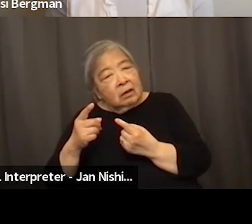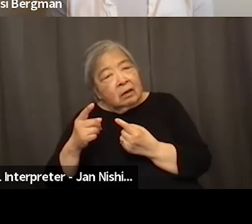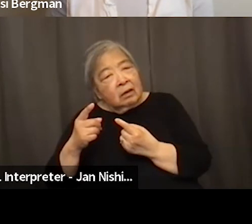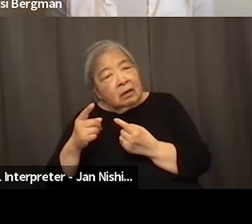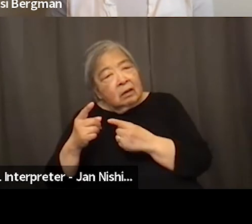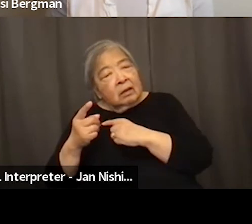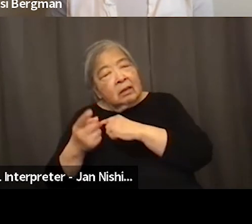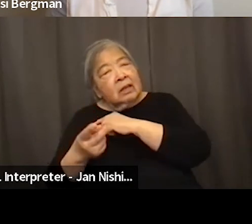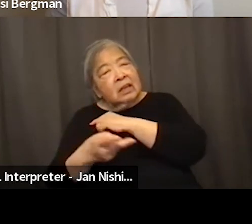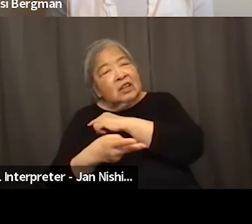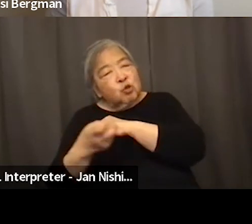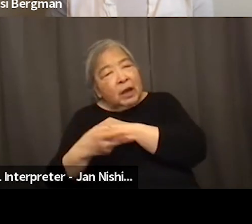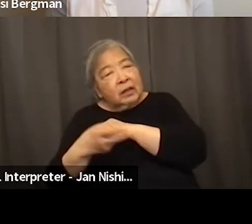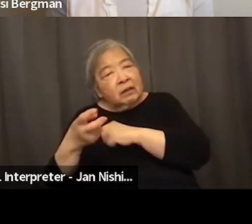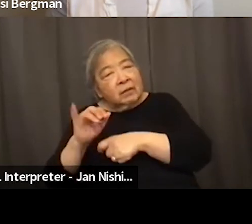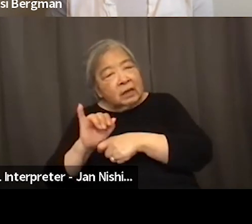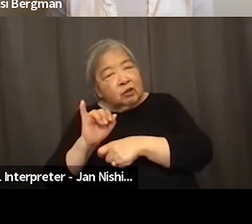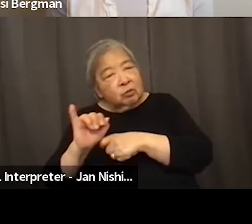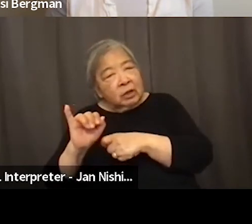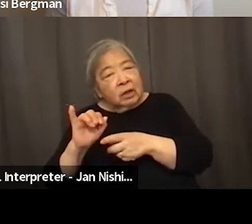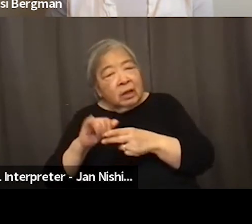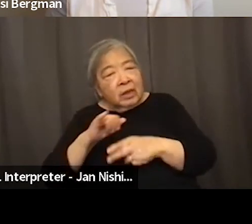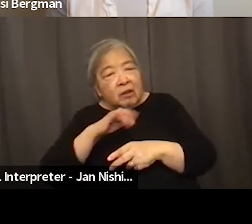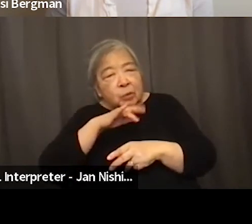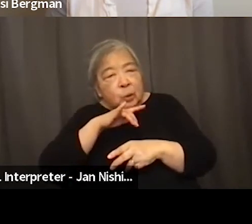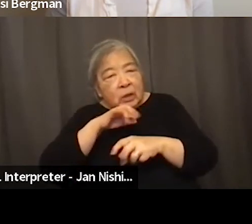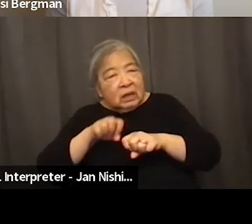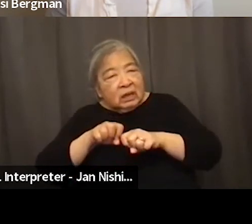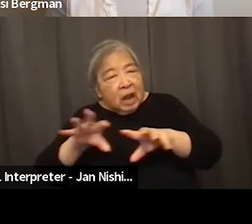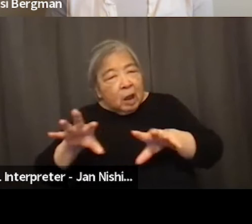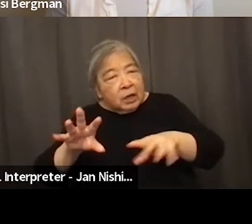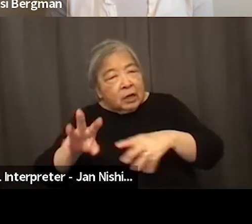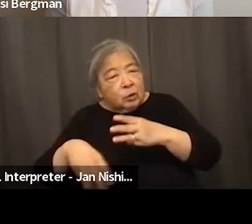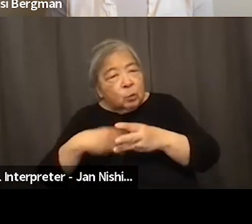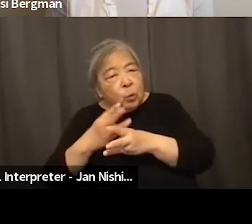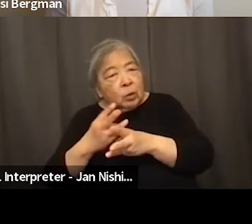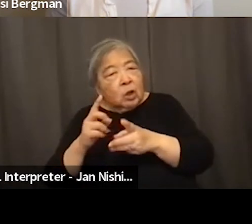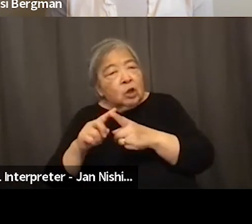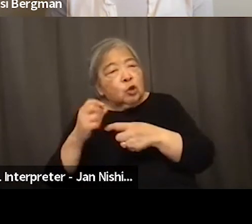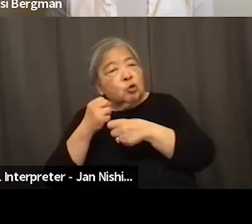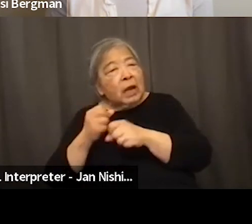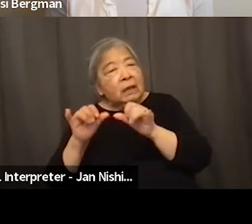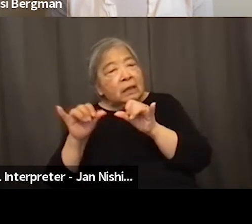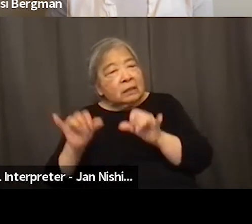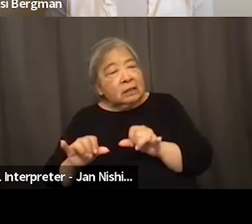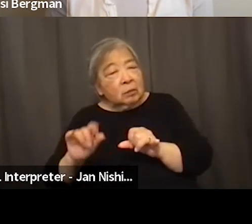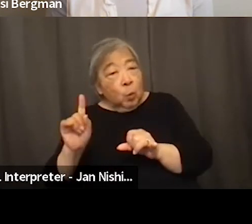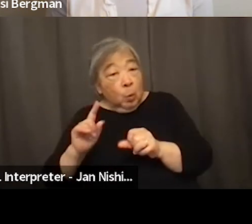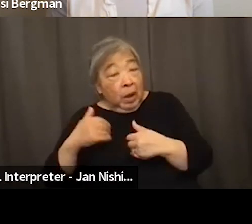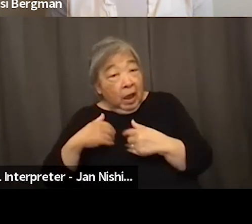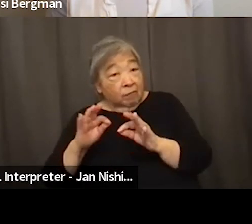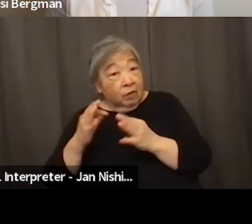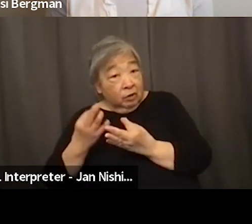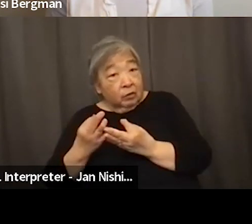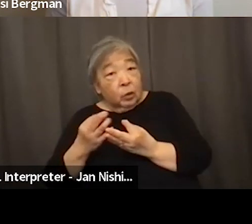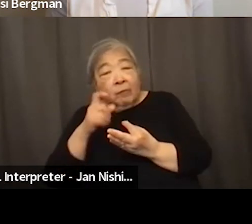extractive industries that have polluted and contaminated the world to create the system in which we have relatives who have to migrate